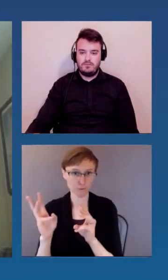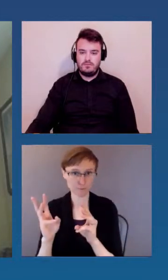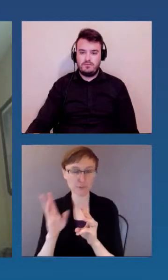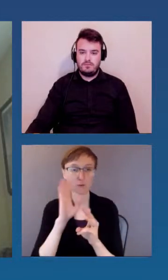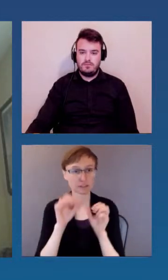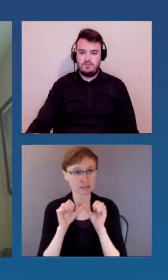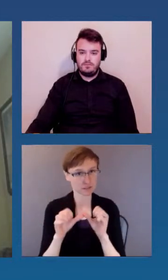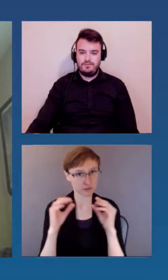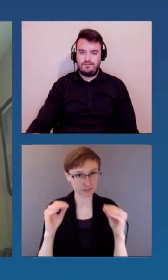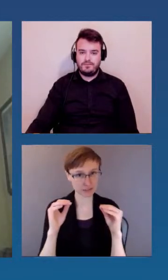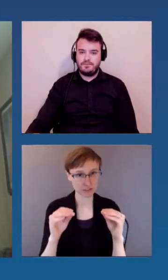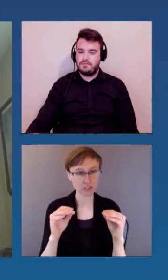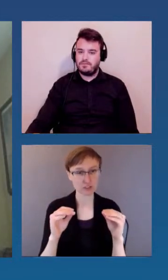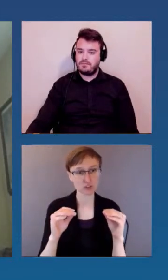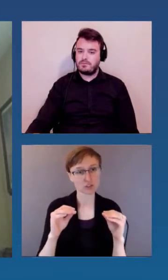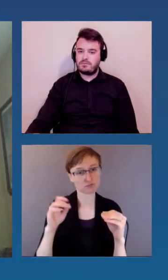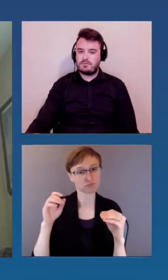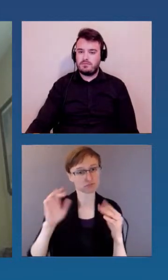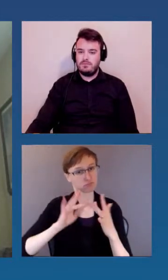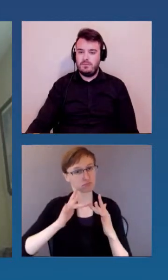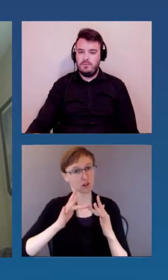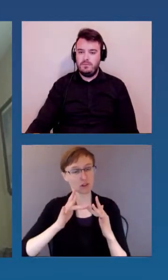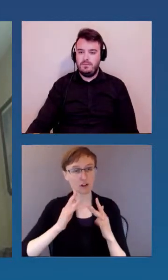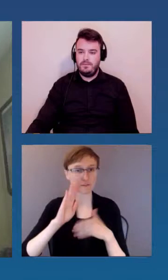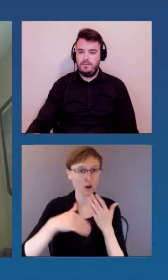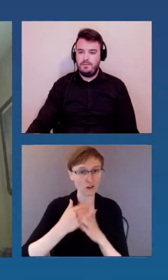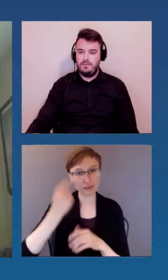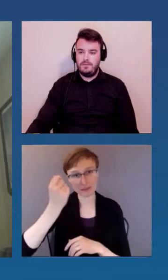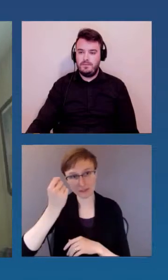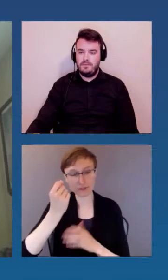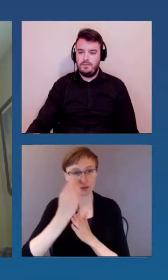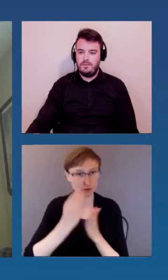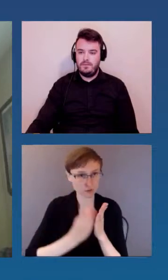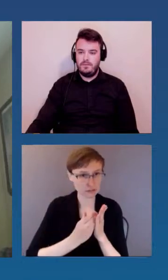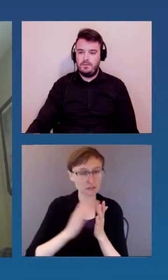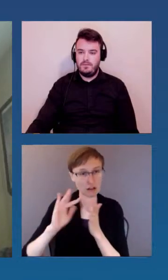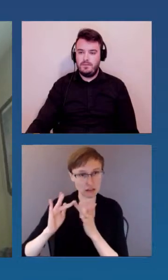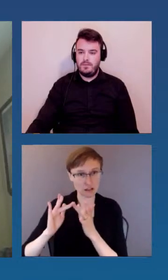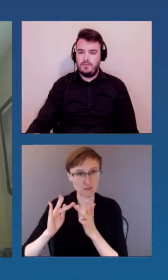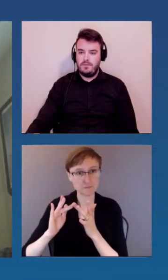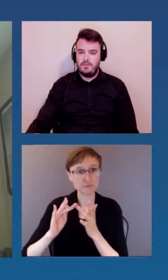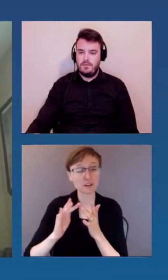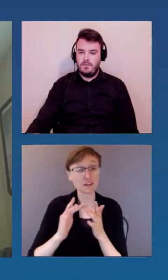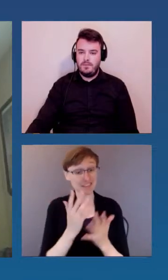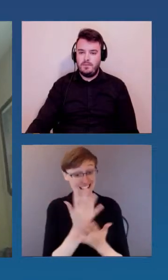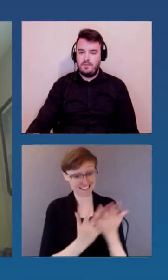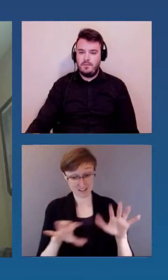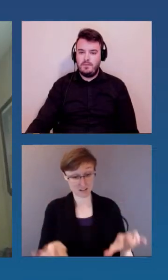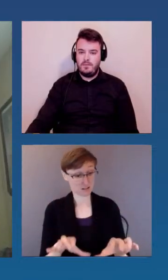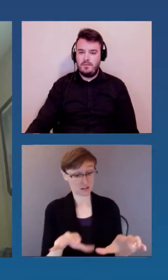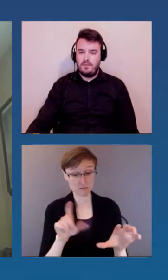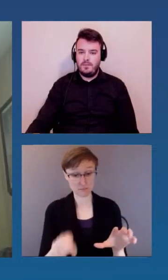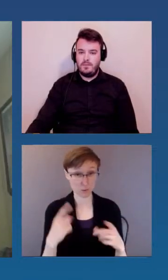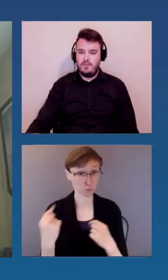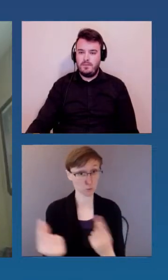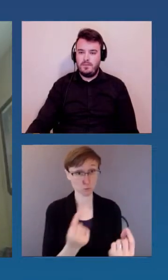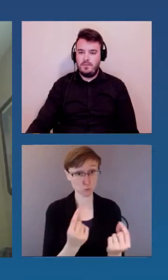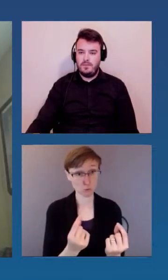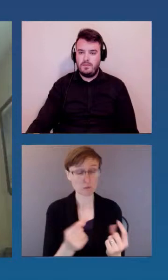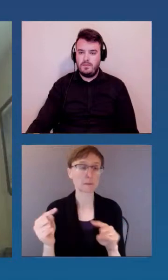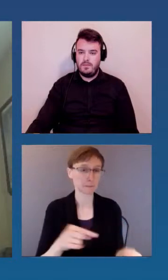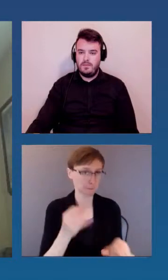I'm wondering if there's any chance you can just very briefly each outline your plans for the winter semester when it comes to the